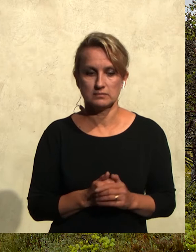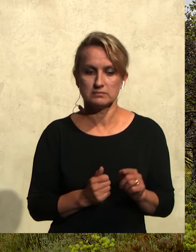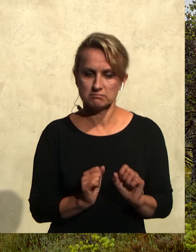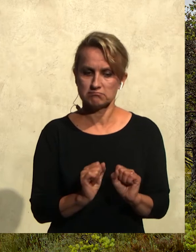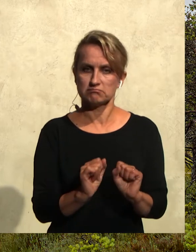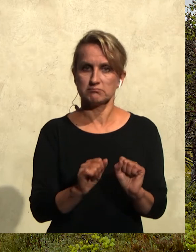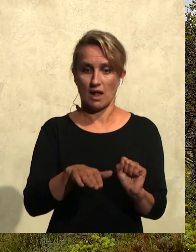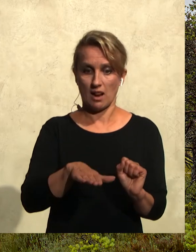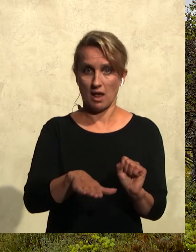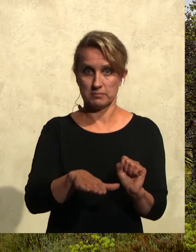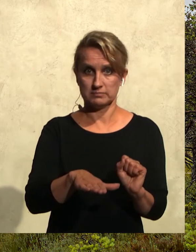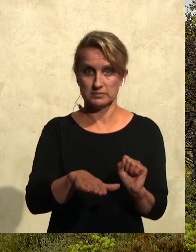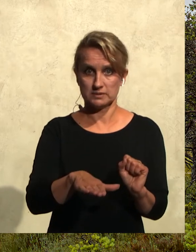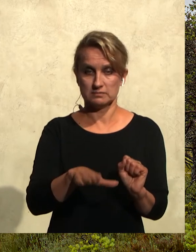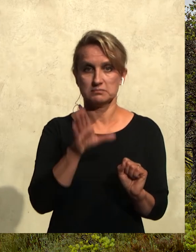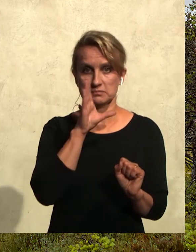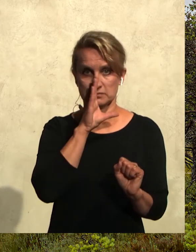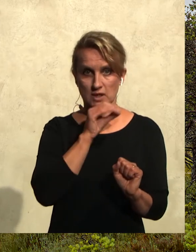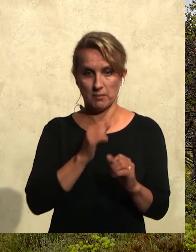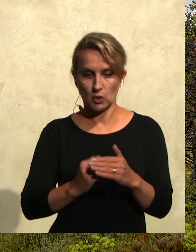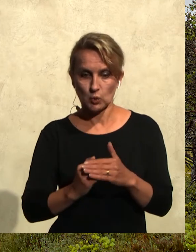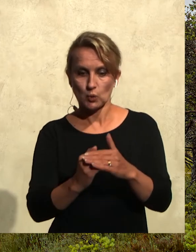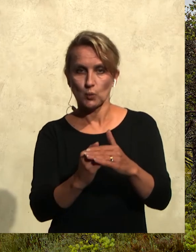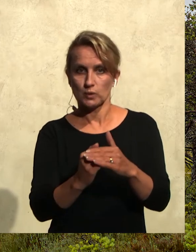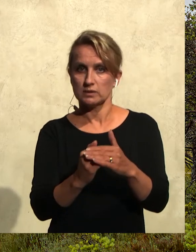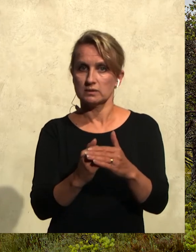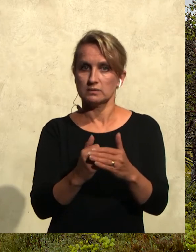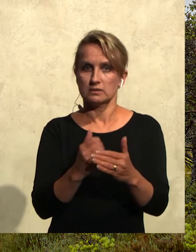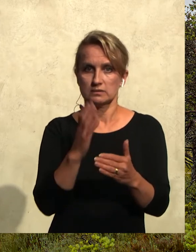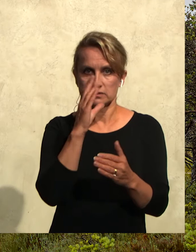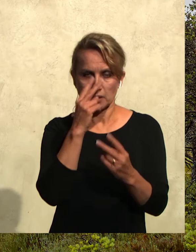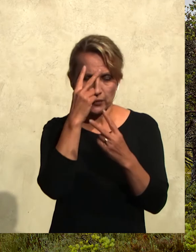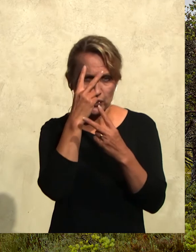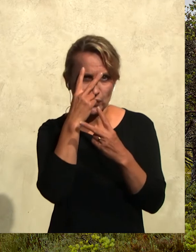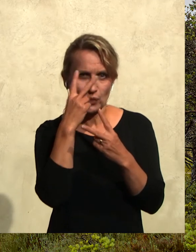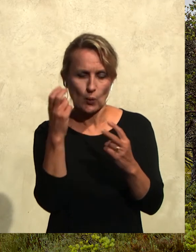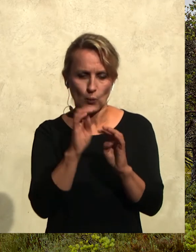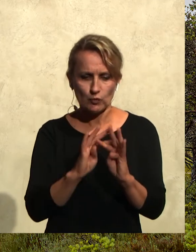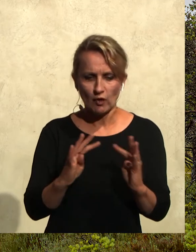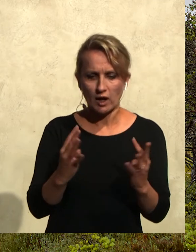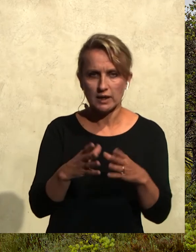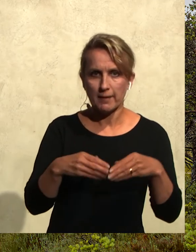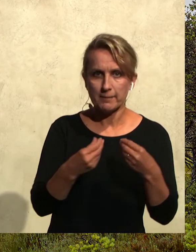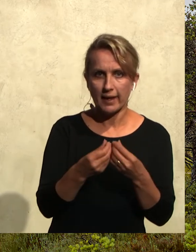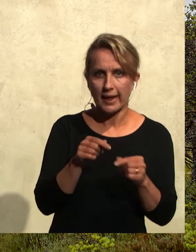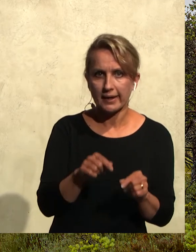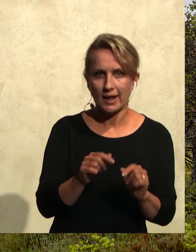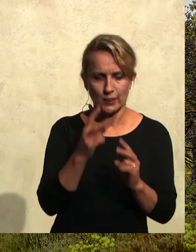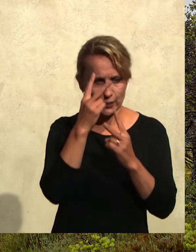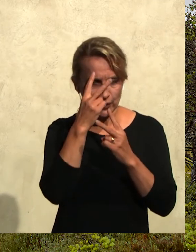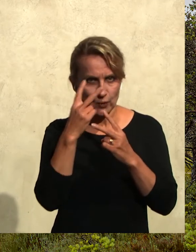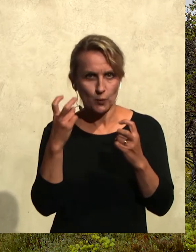supportive family or home environments, just as like when you move into school-age children,